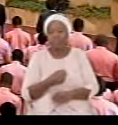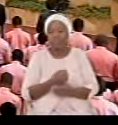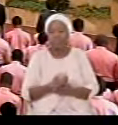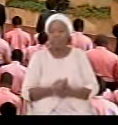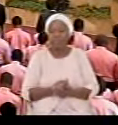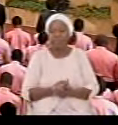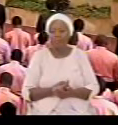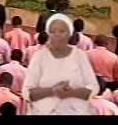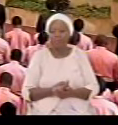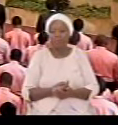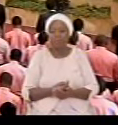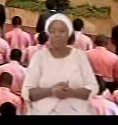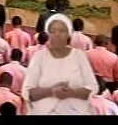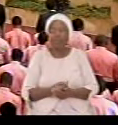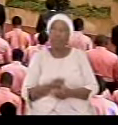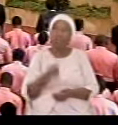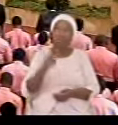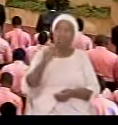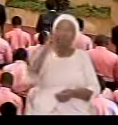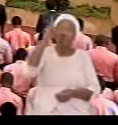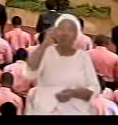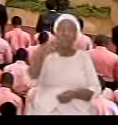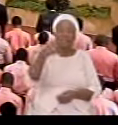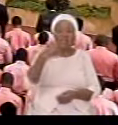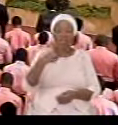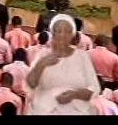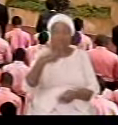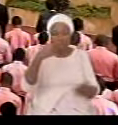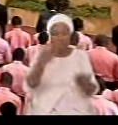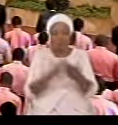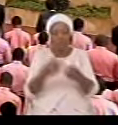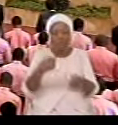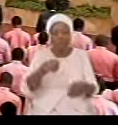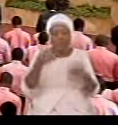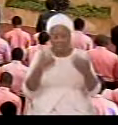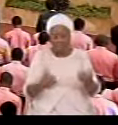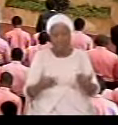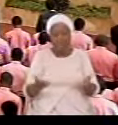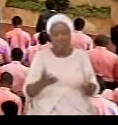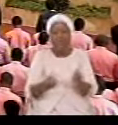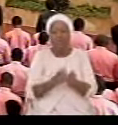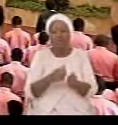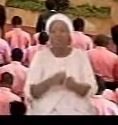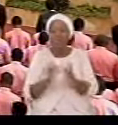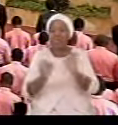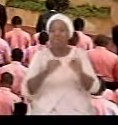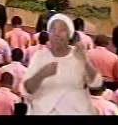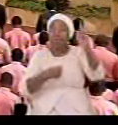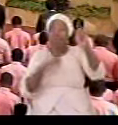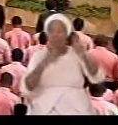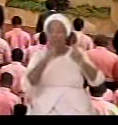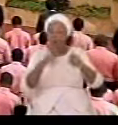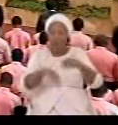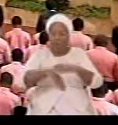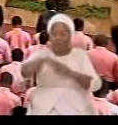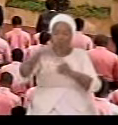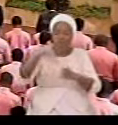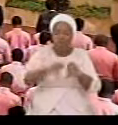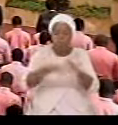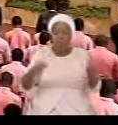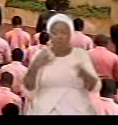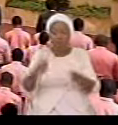He says, prove me now herewith. If I will not open the windows